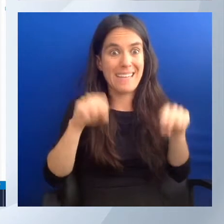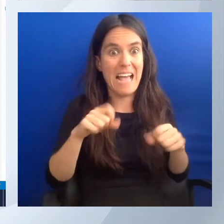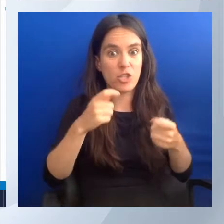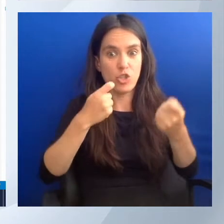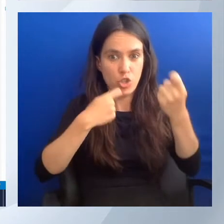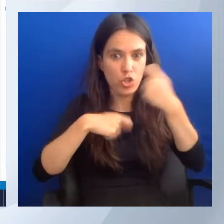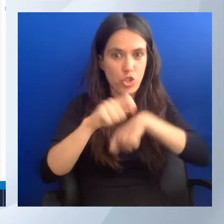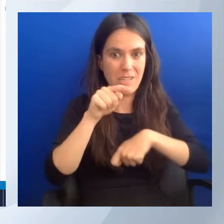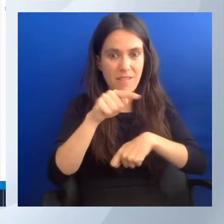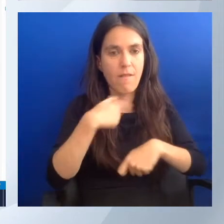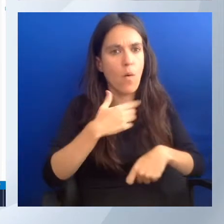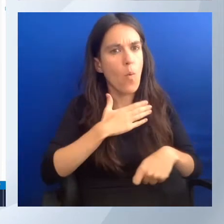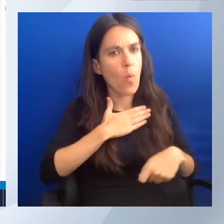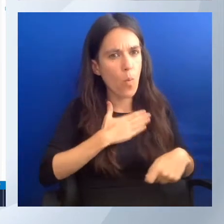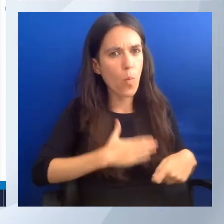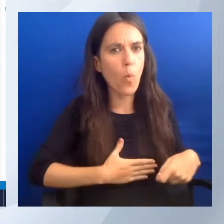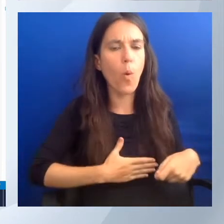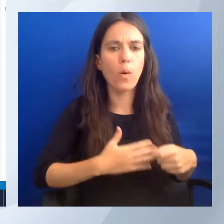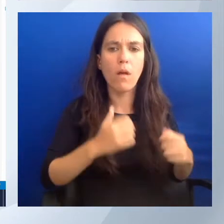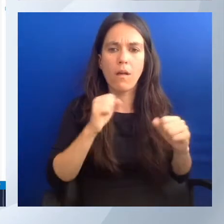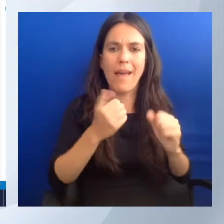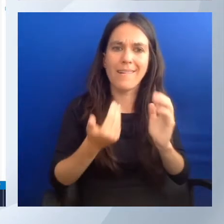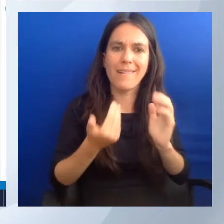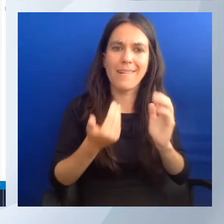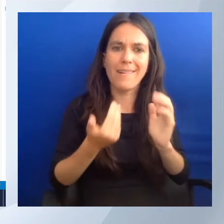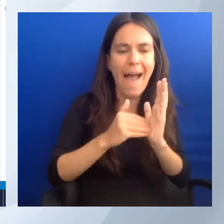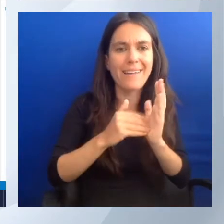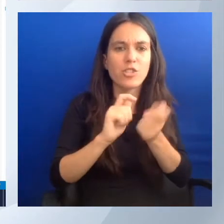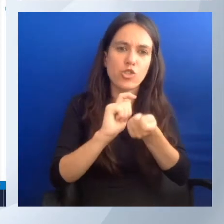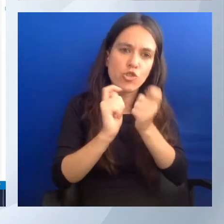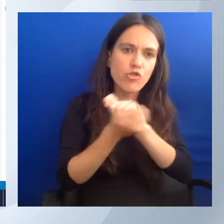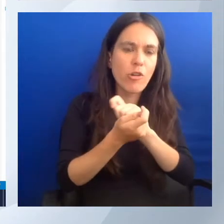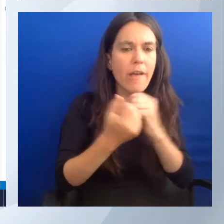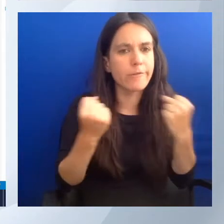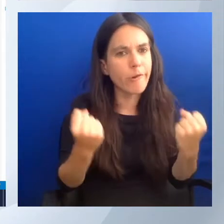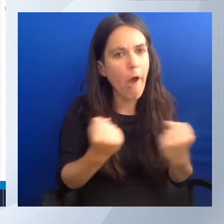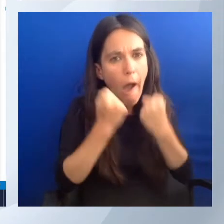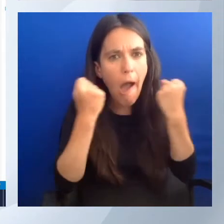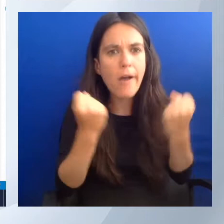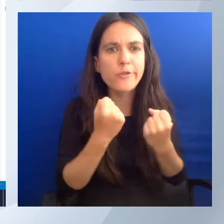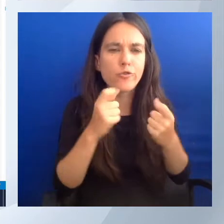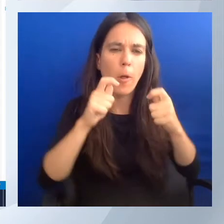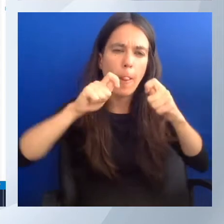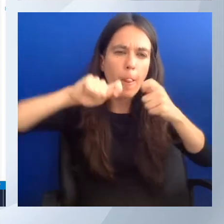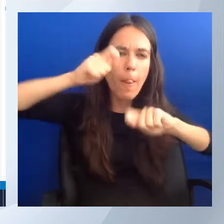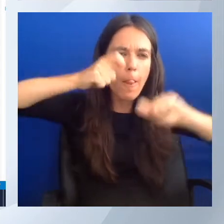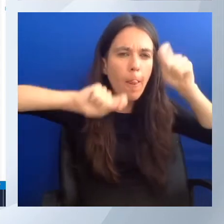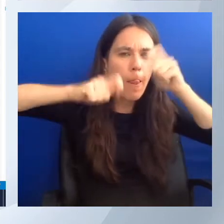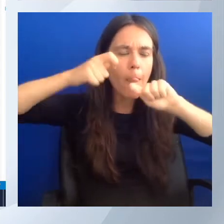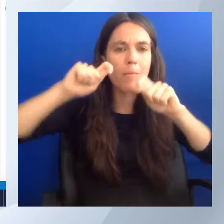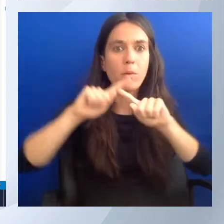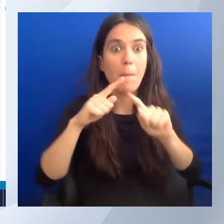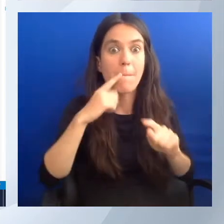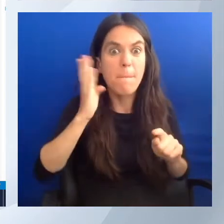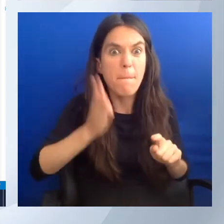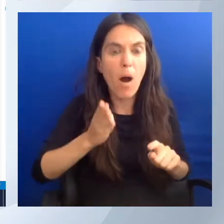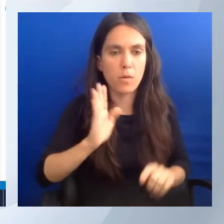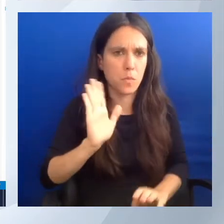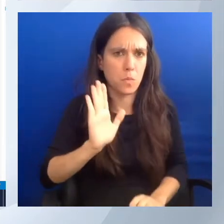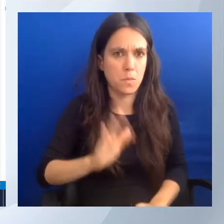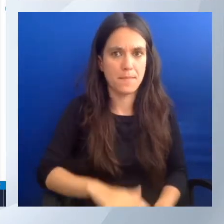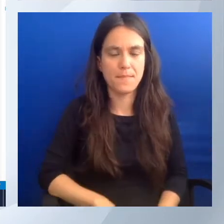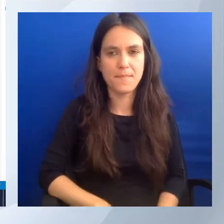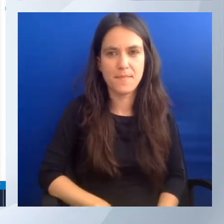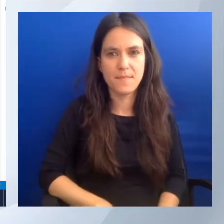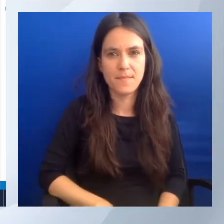can add or change actions. I can tweak it, so to say, but you're not required to. So really quick, if you